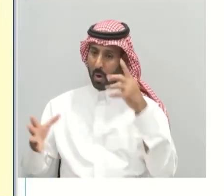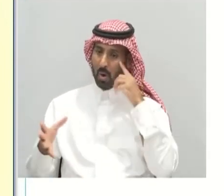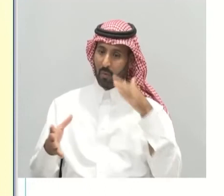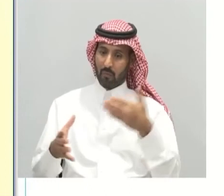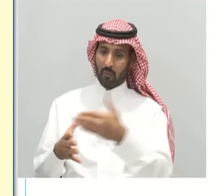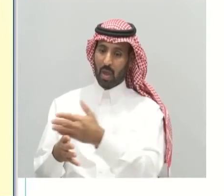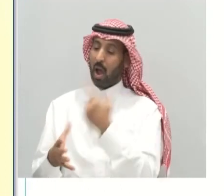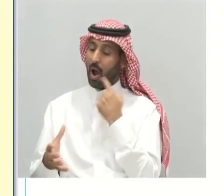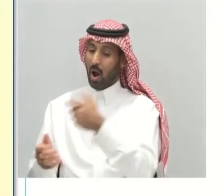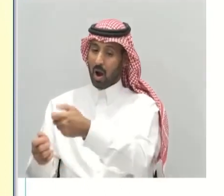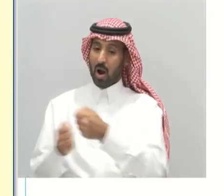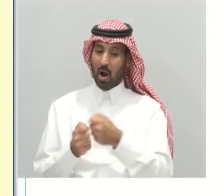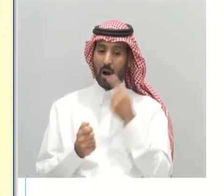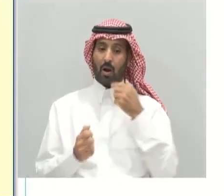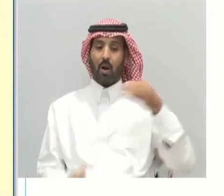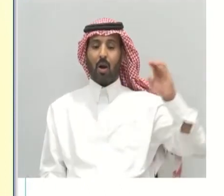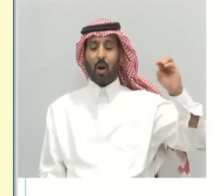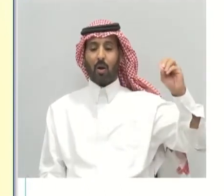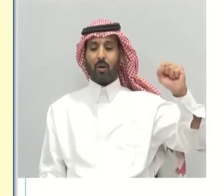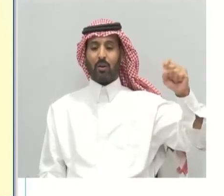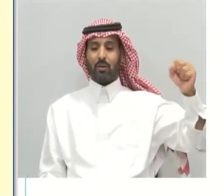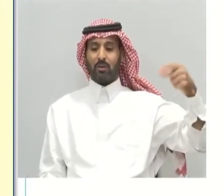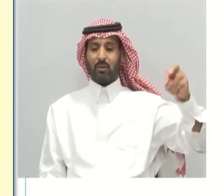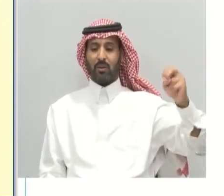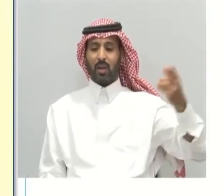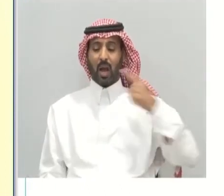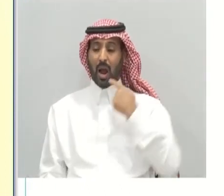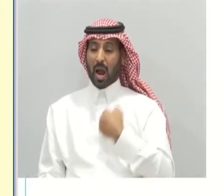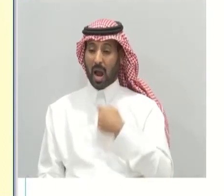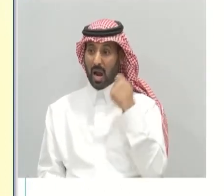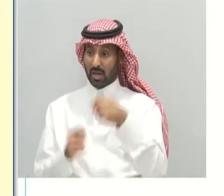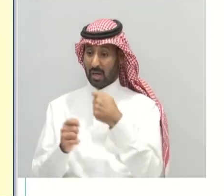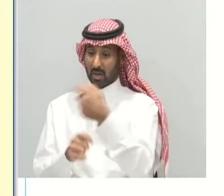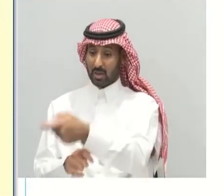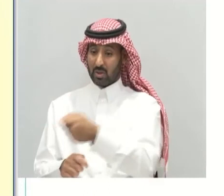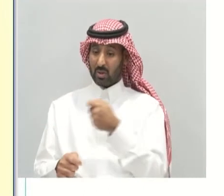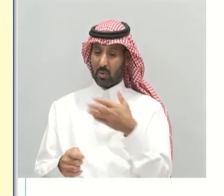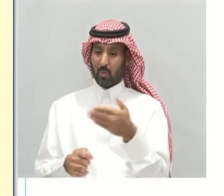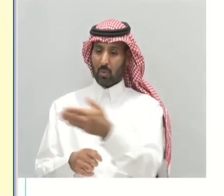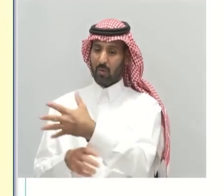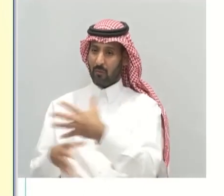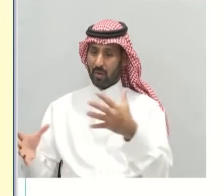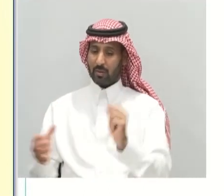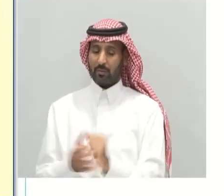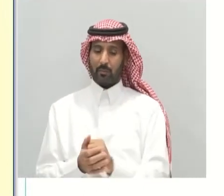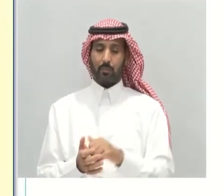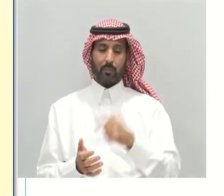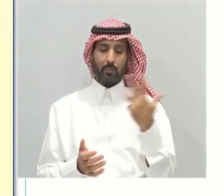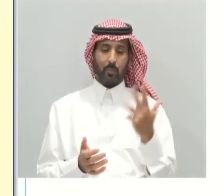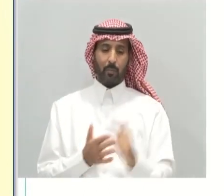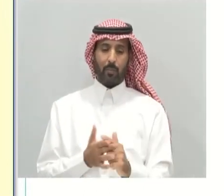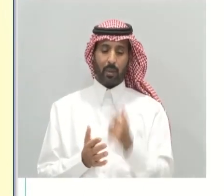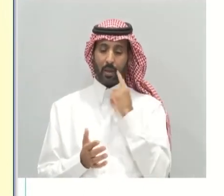me, caught, caught. I caught a big fish. Number